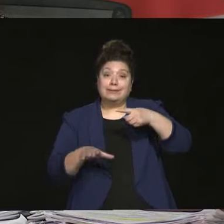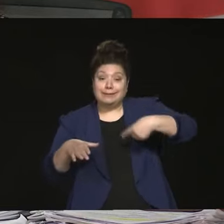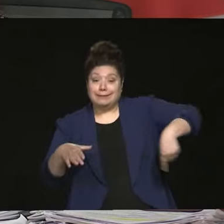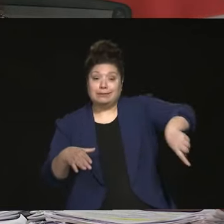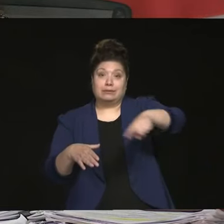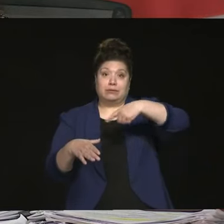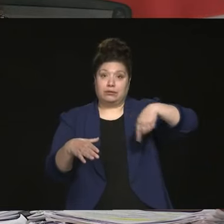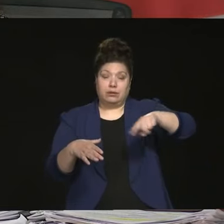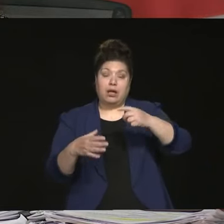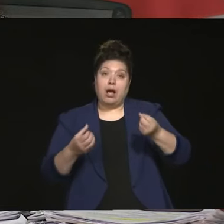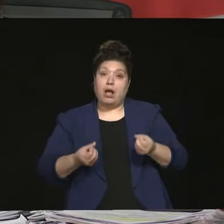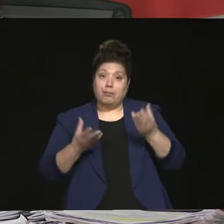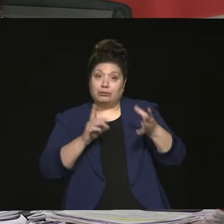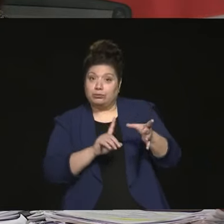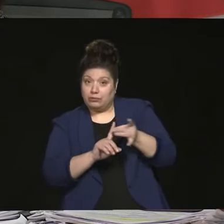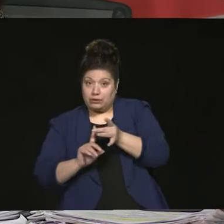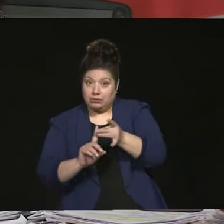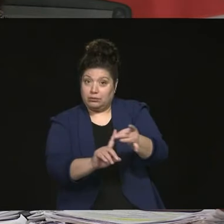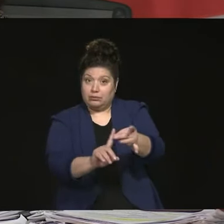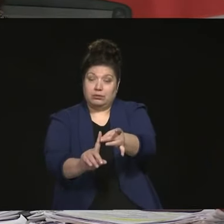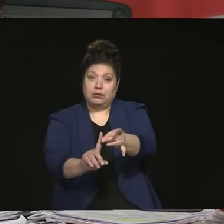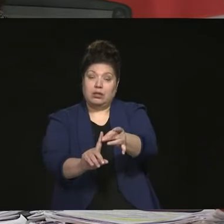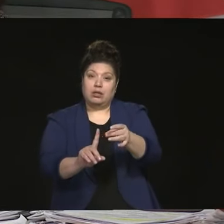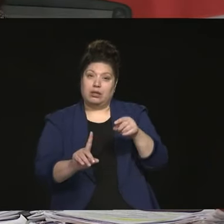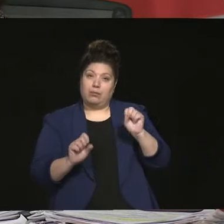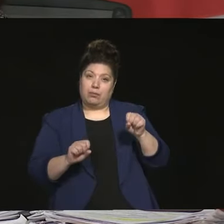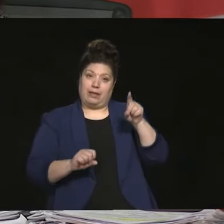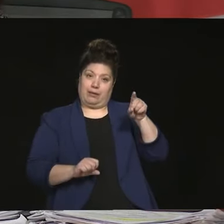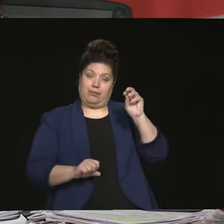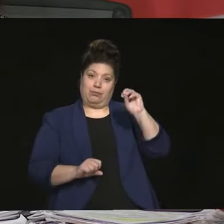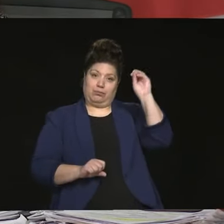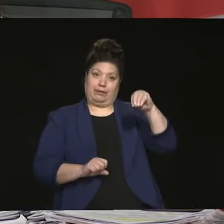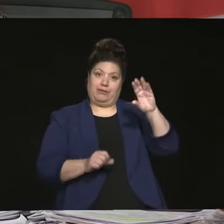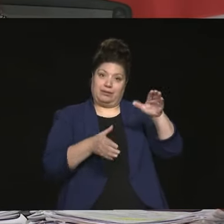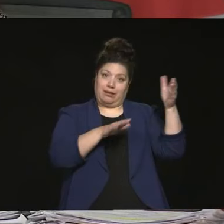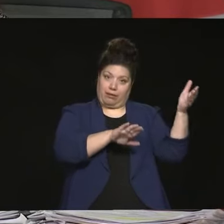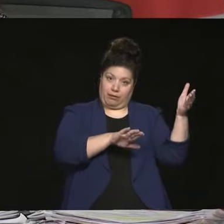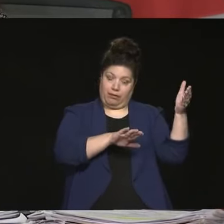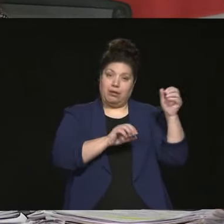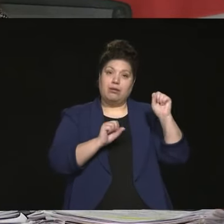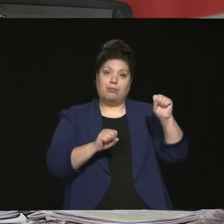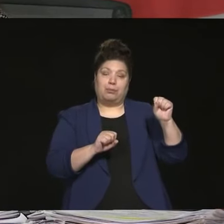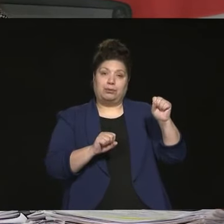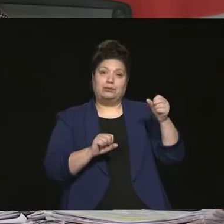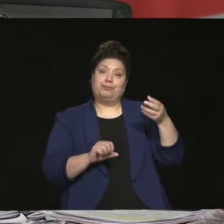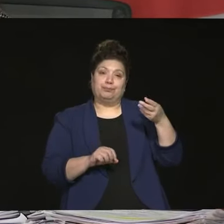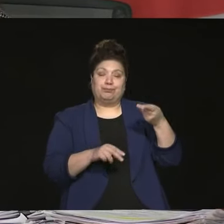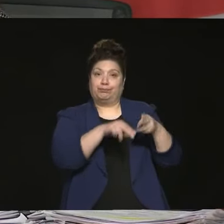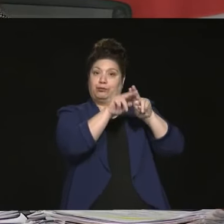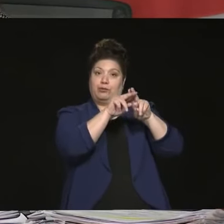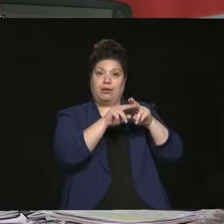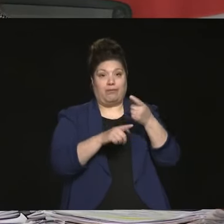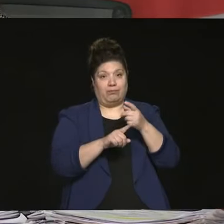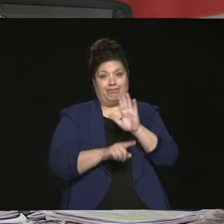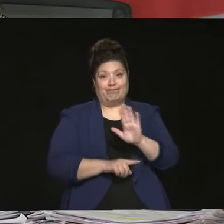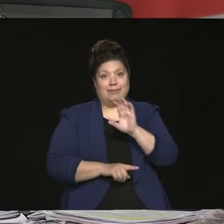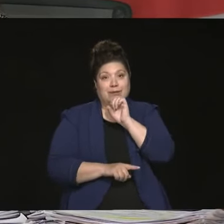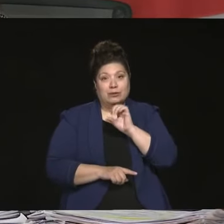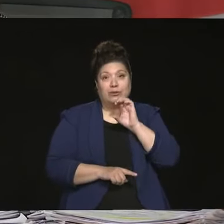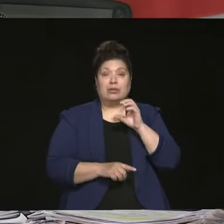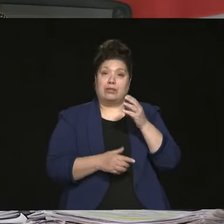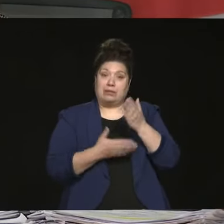higher proportion of death that we expect to see in the older age groups and those with underlying medical conditions. So